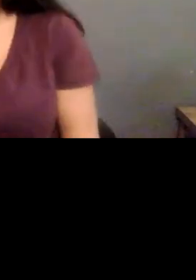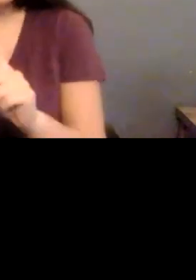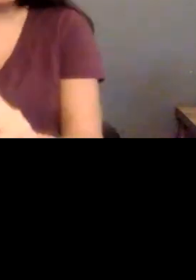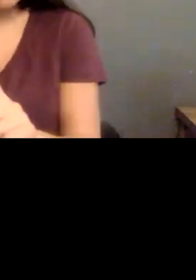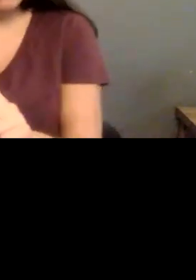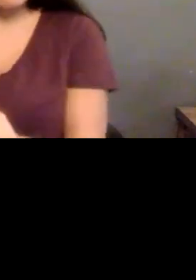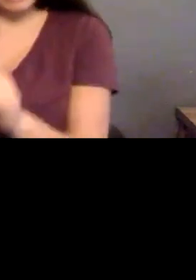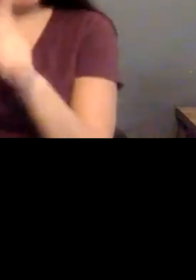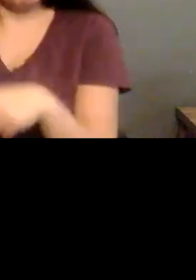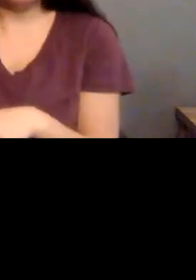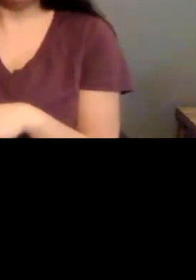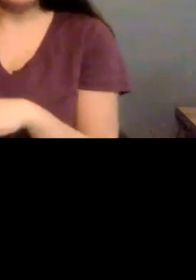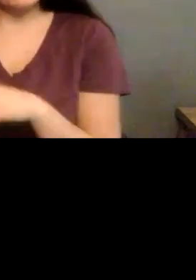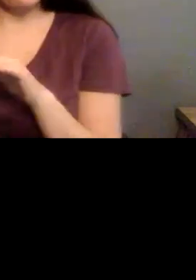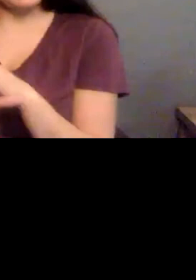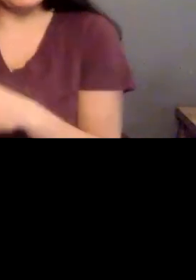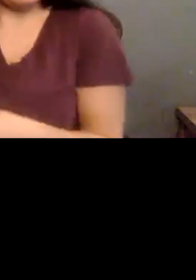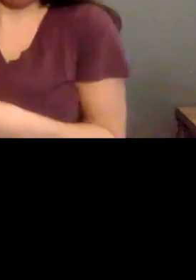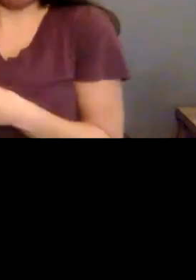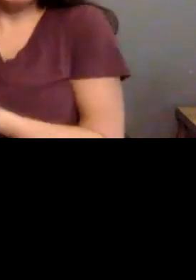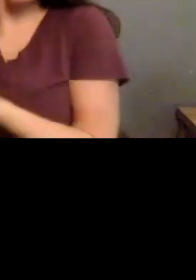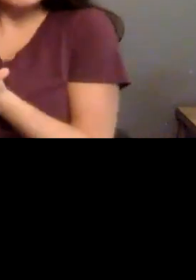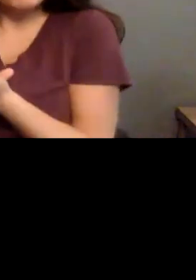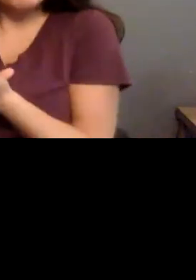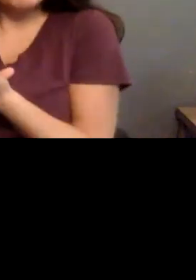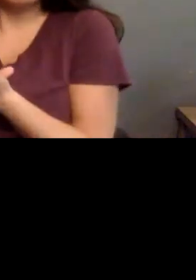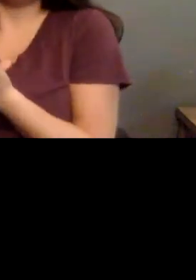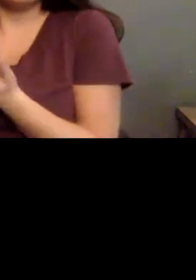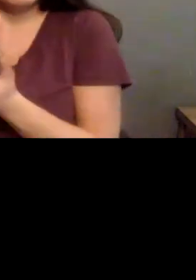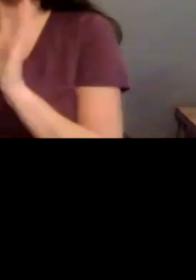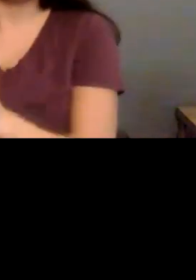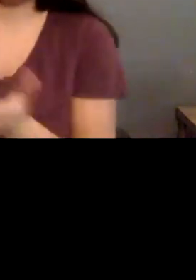trying to modify it with them, and also showing some of the benefits of